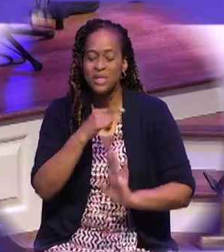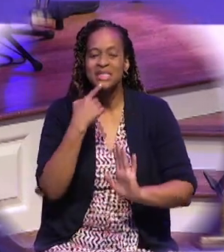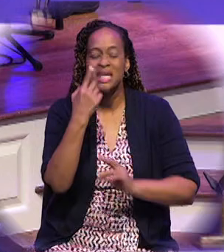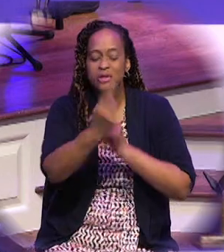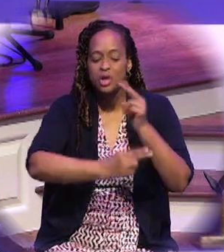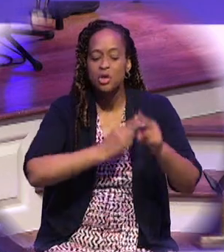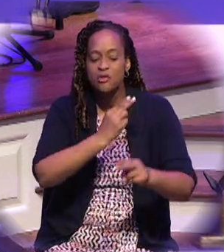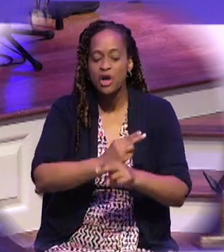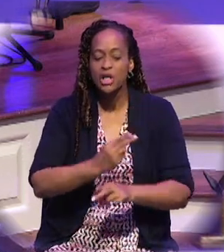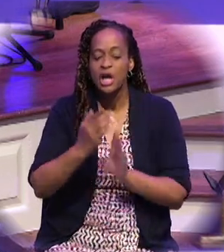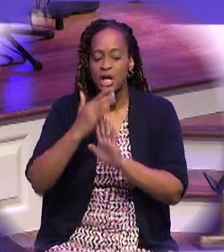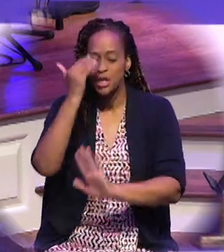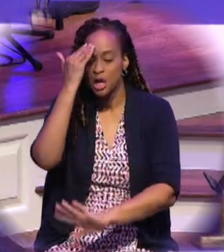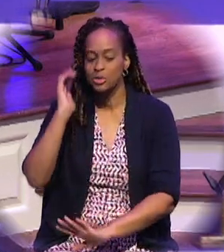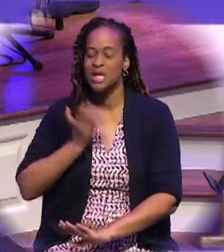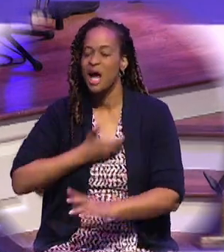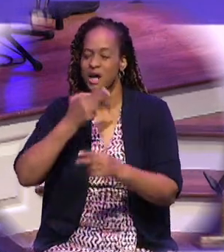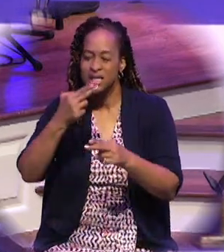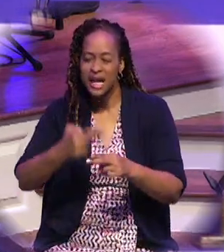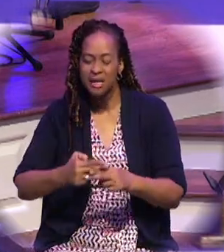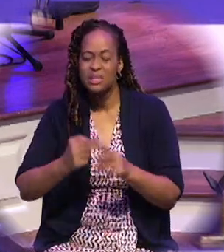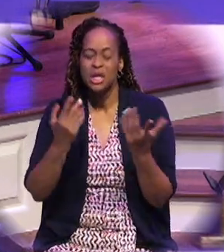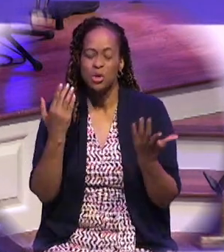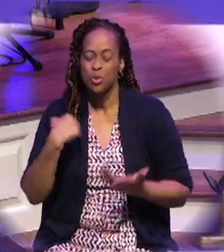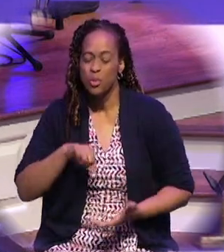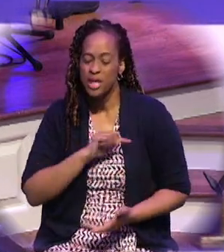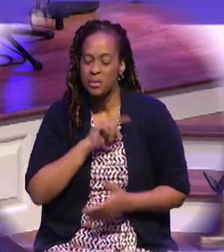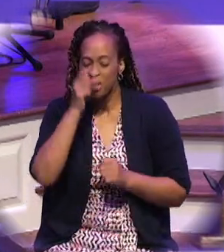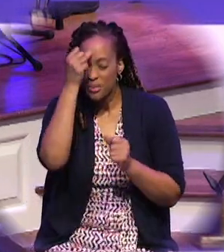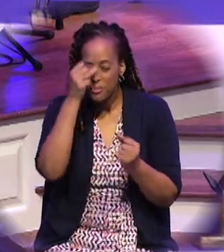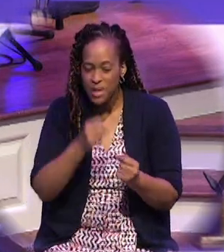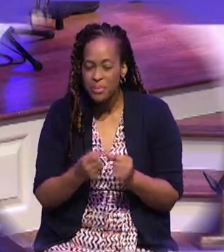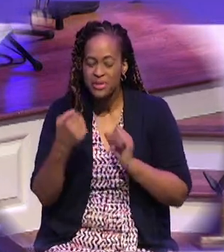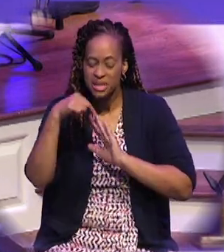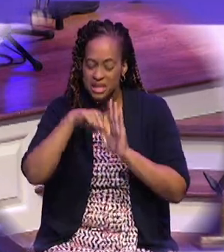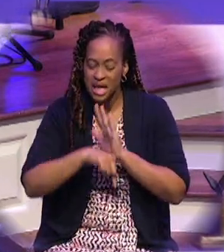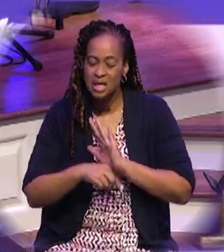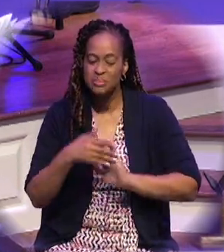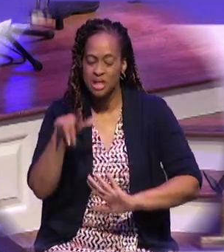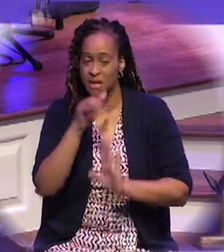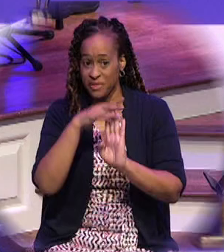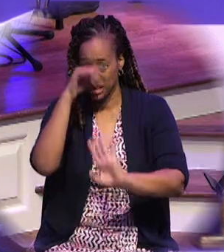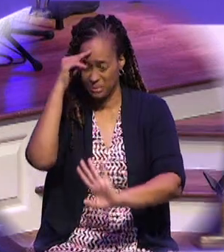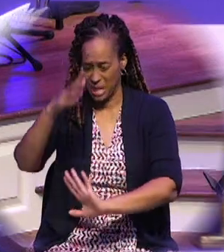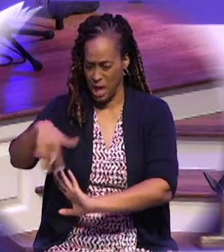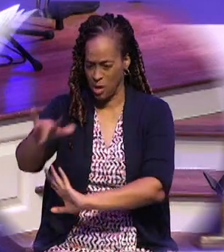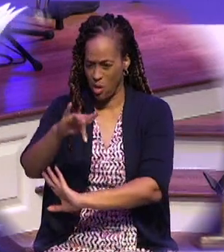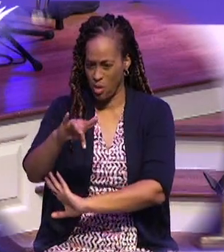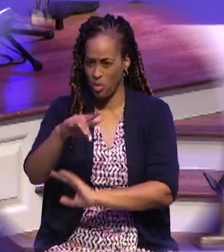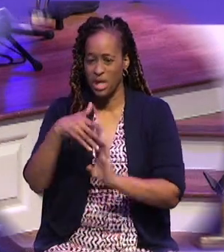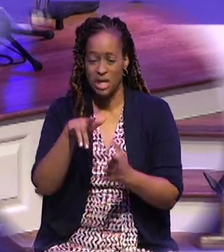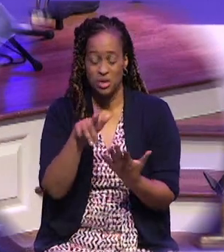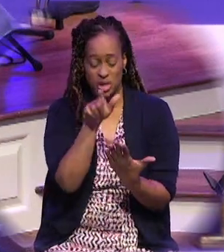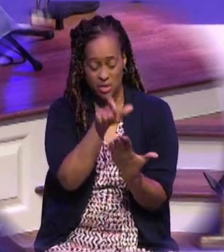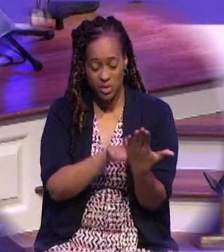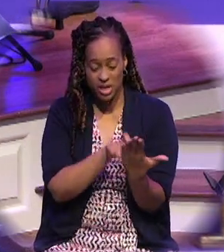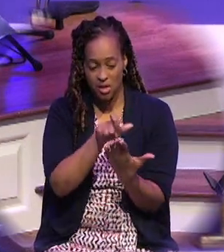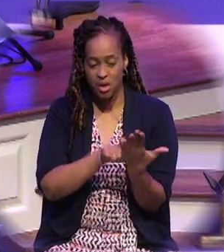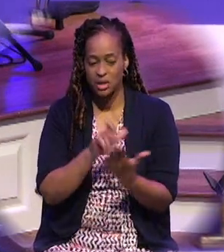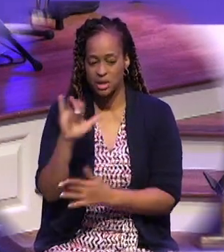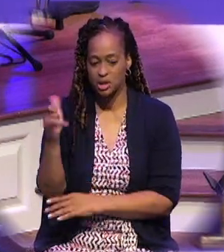universe knows our name, that somehow we are remembered in the depths of a black hole. You can look up the article, John